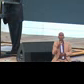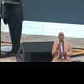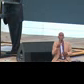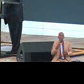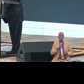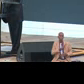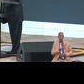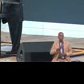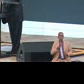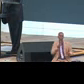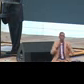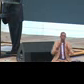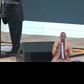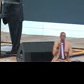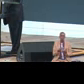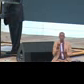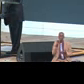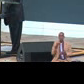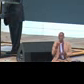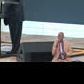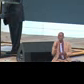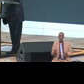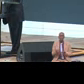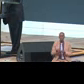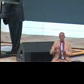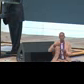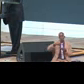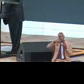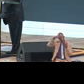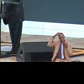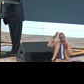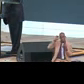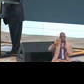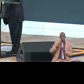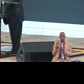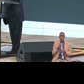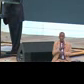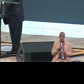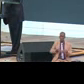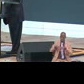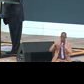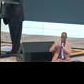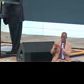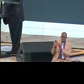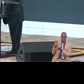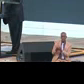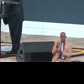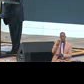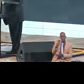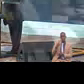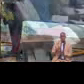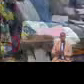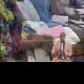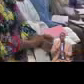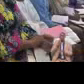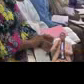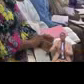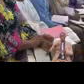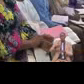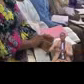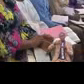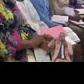a voice, and so she is violent like the lion. When Christ comes in, the violence of the